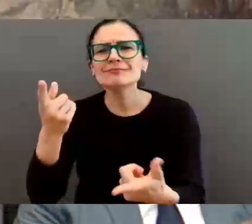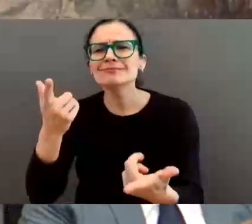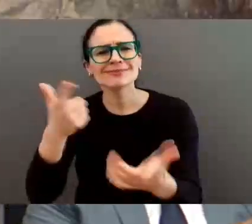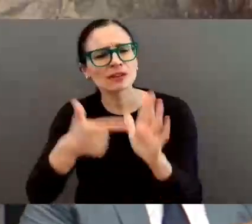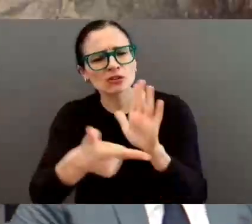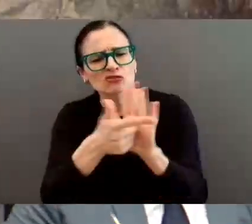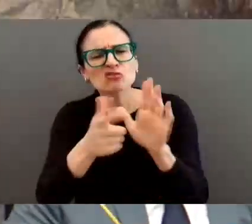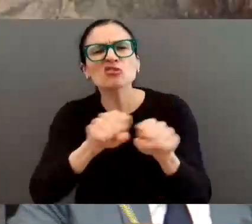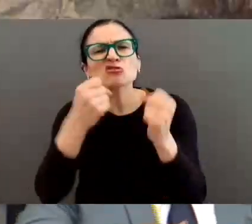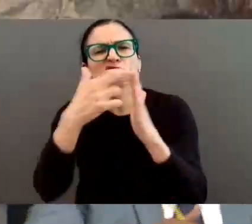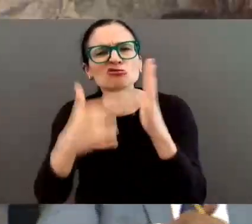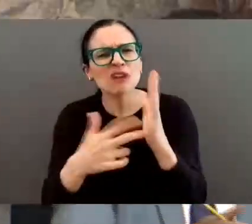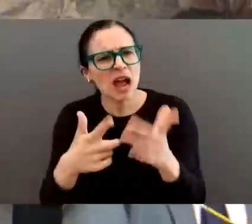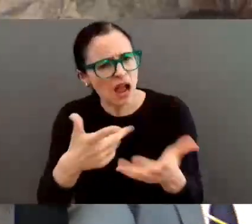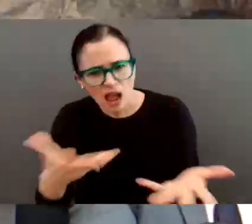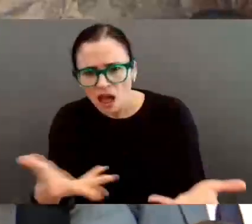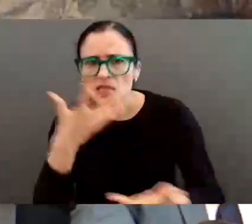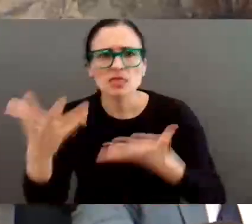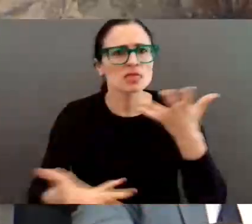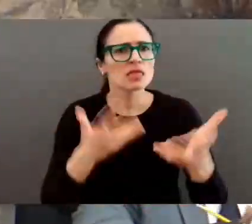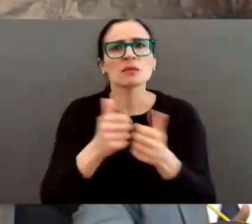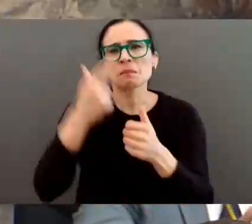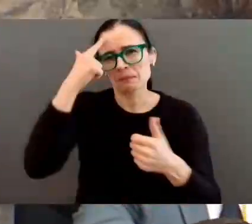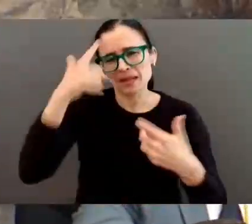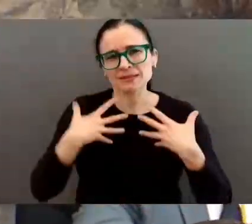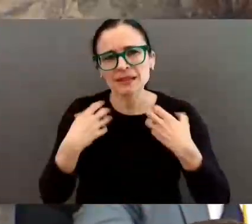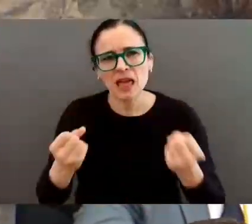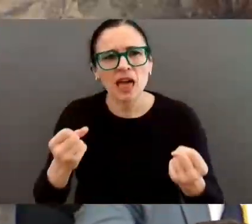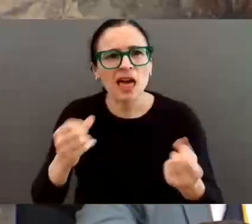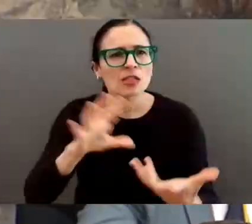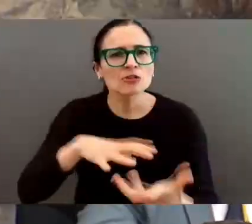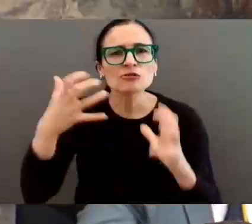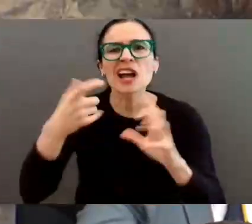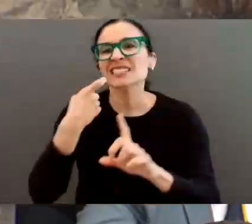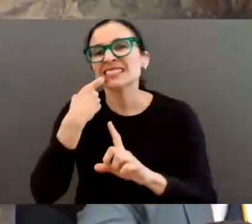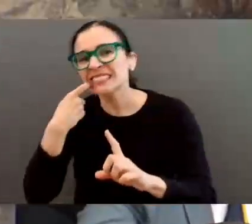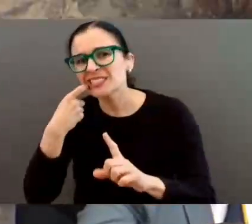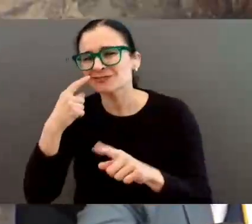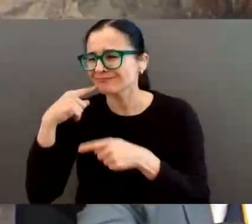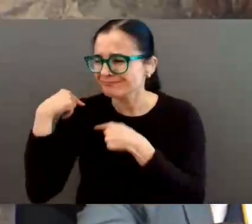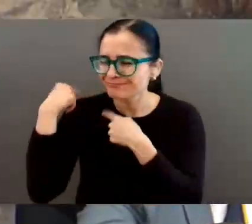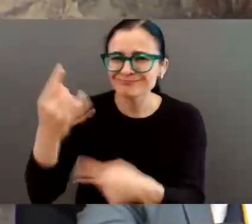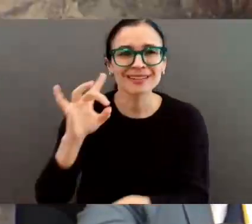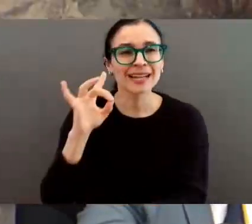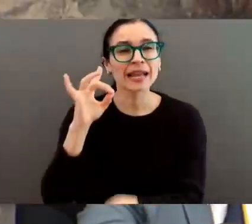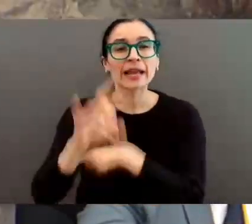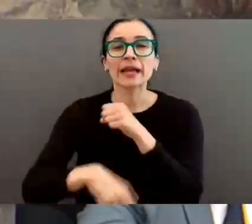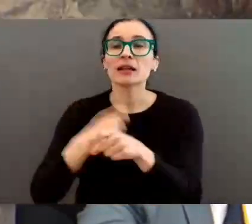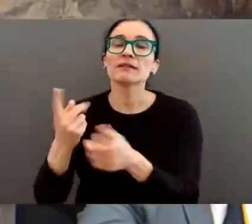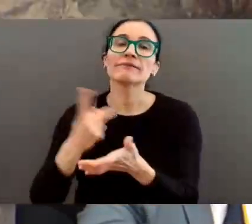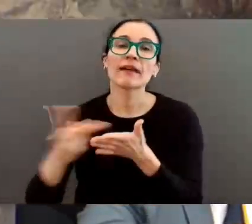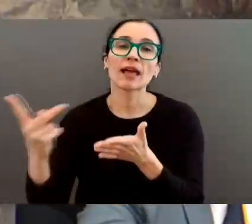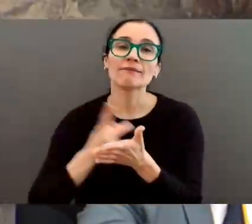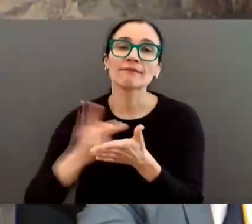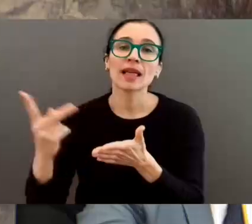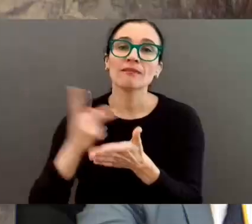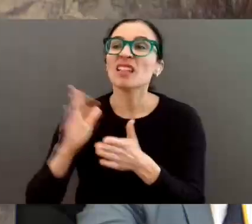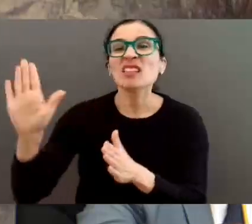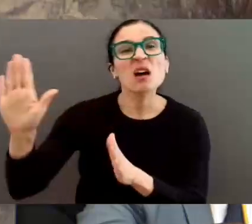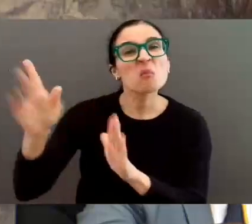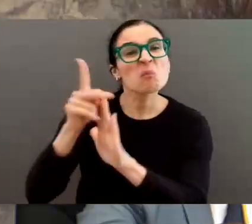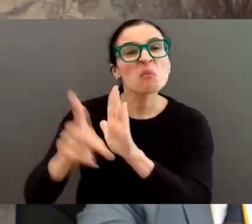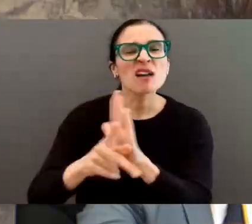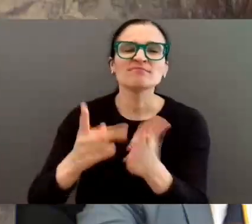Vancouver. 8 years of failed policies, 8 years of continued inability to action solutions